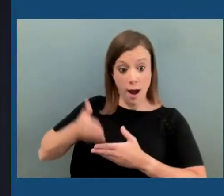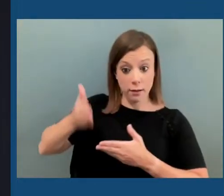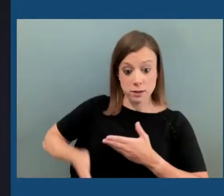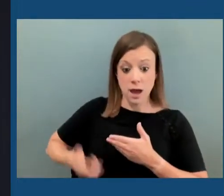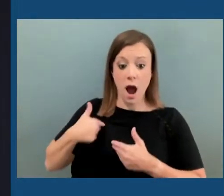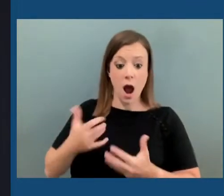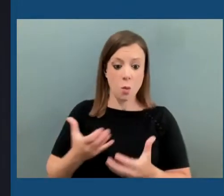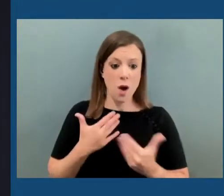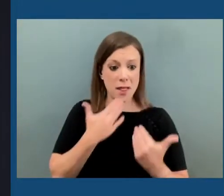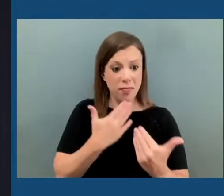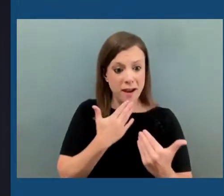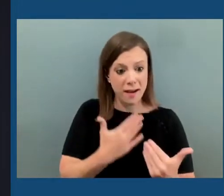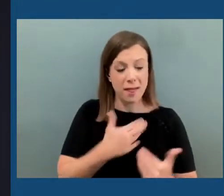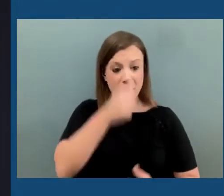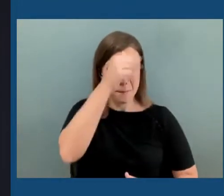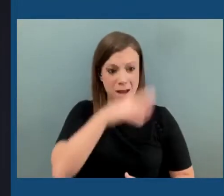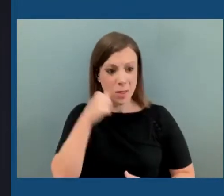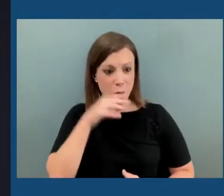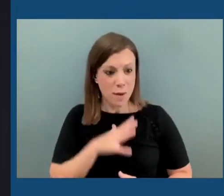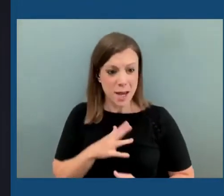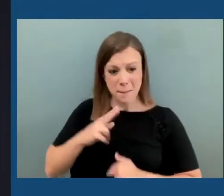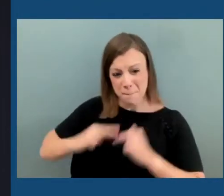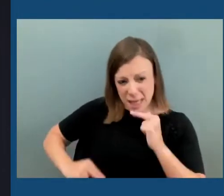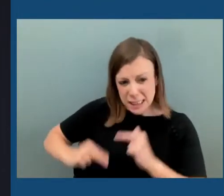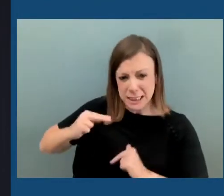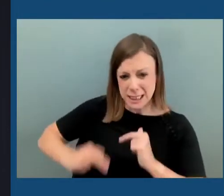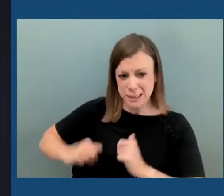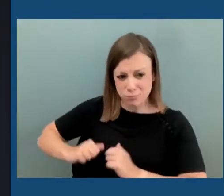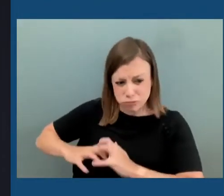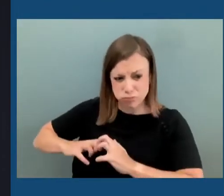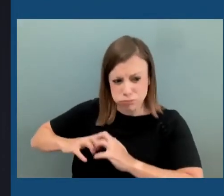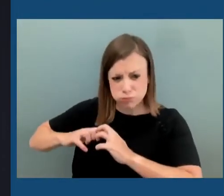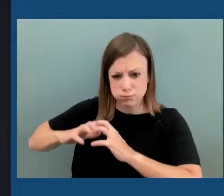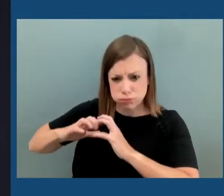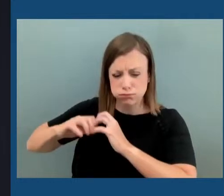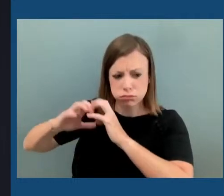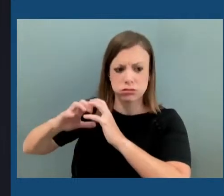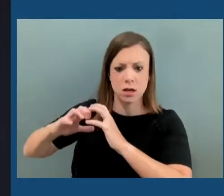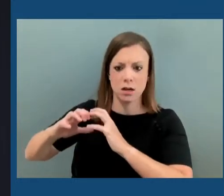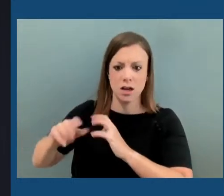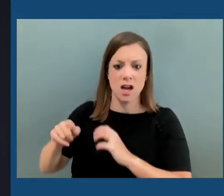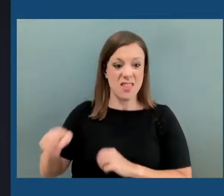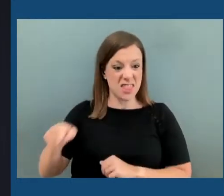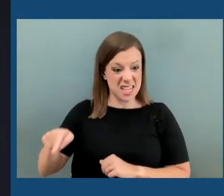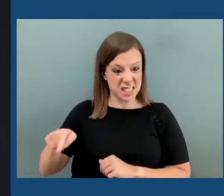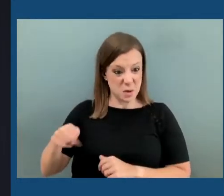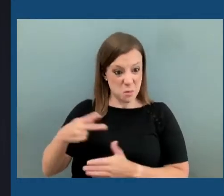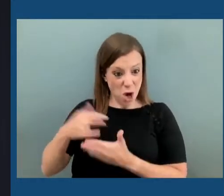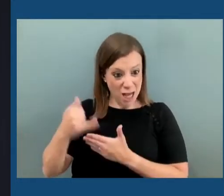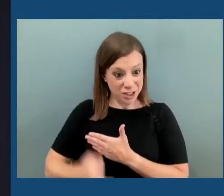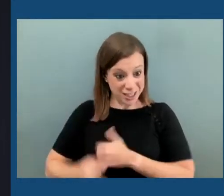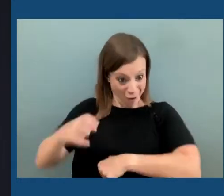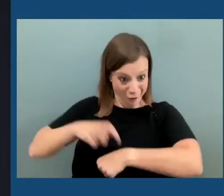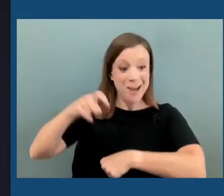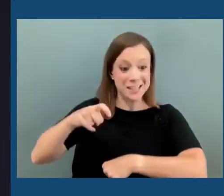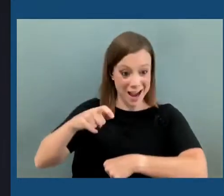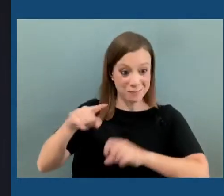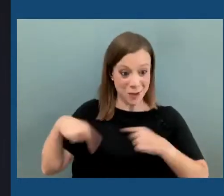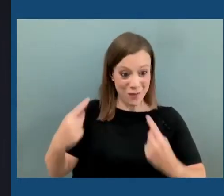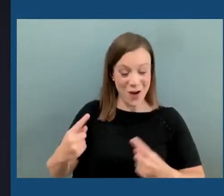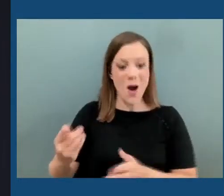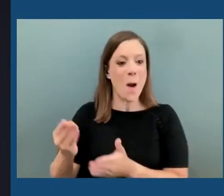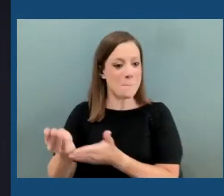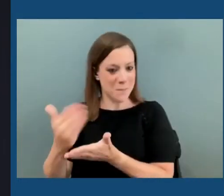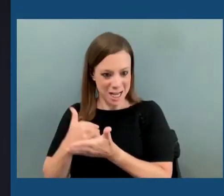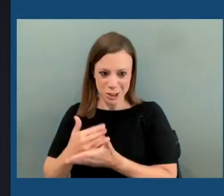and construction trades. This project is getting done on time, on budget, and it's getting done right because of the men and women and local labor